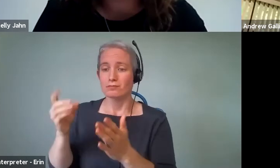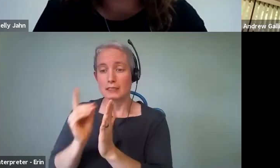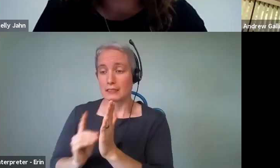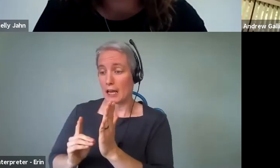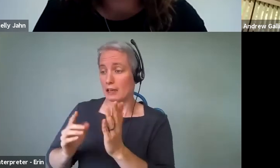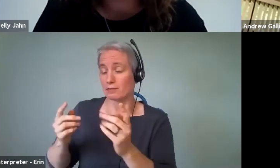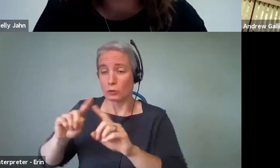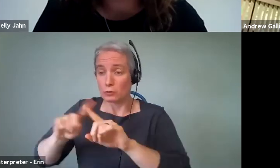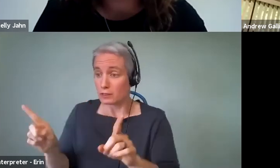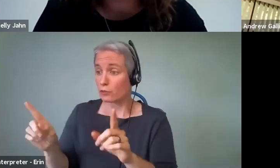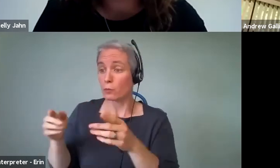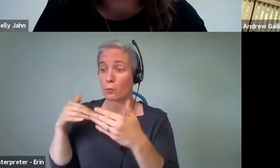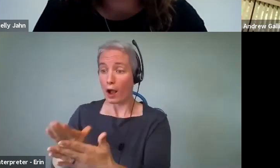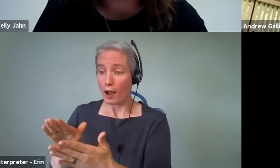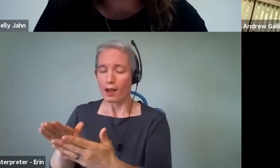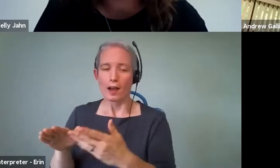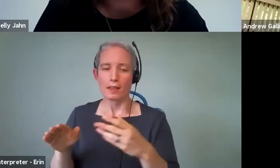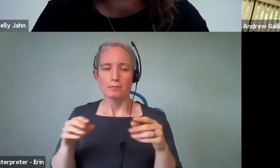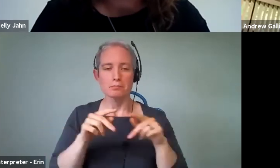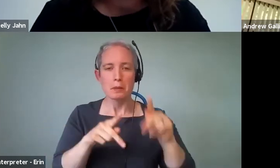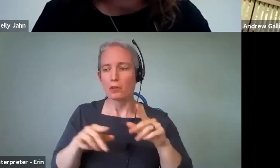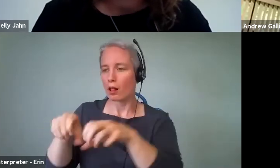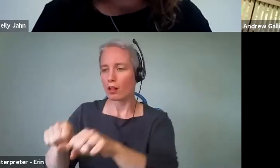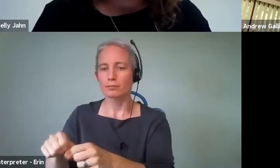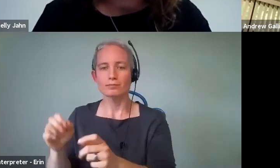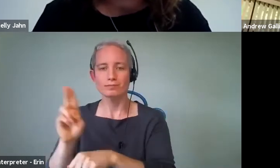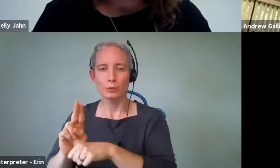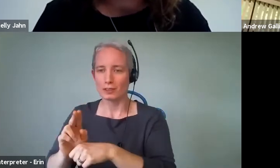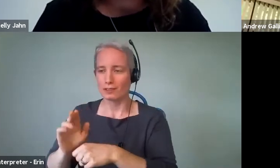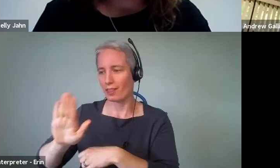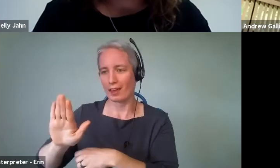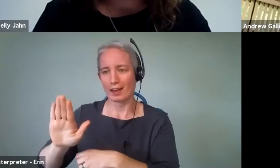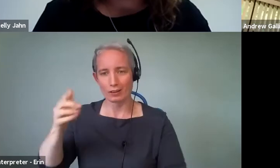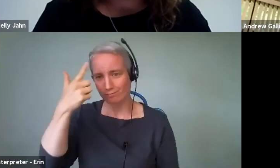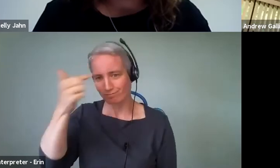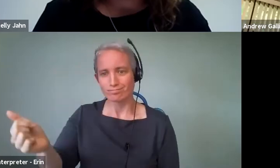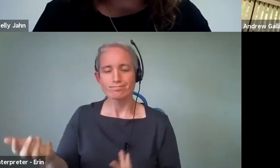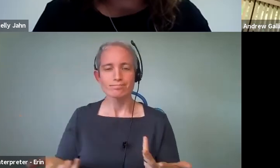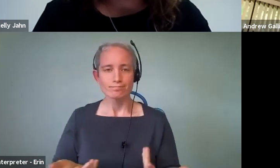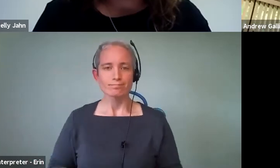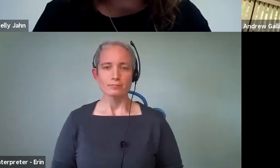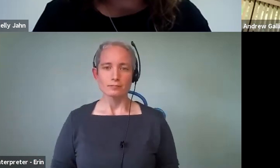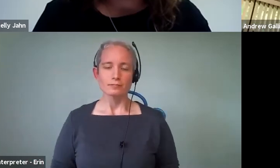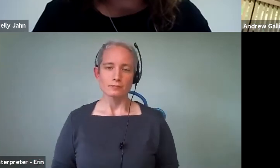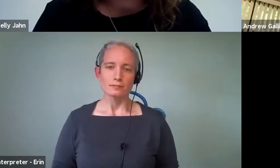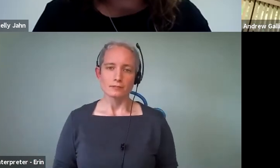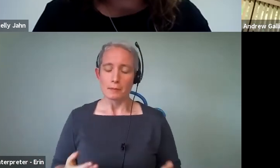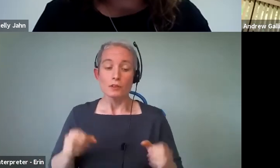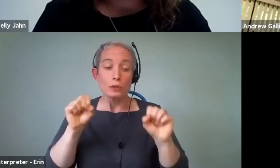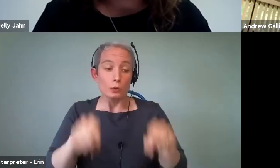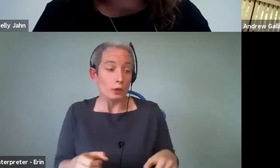fulfilled, even with the safety regulations, you put 10 sinks and people will still not use it because it's a